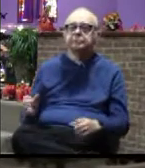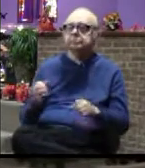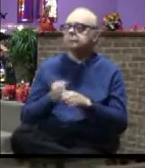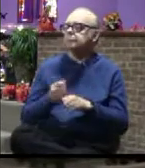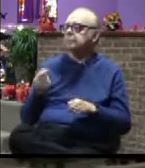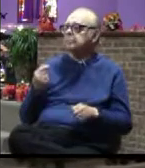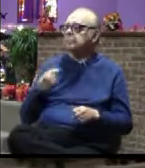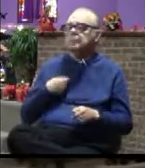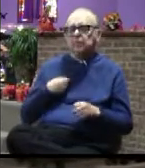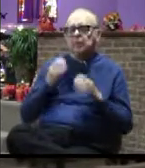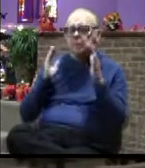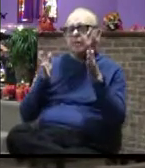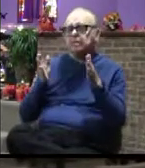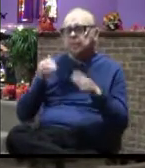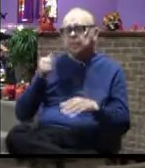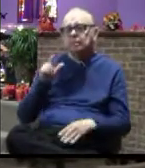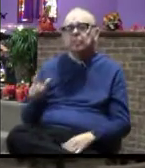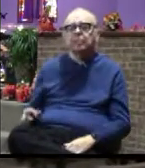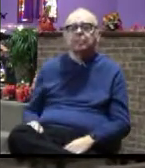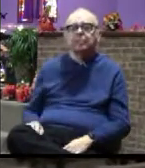you got you got my you got my attention